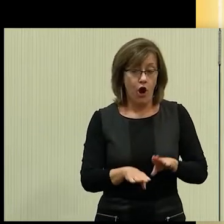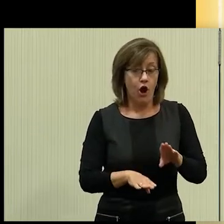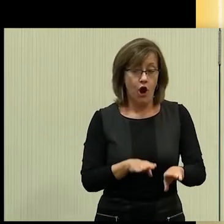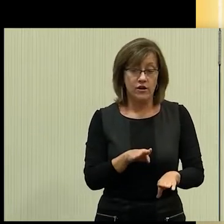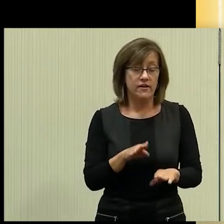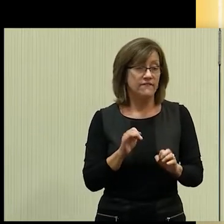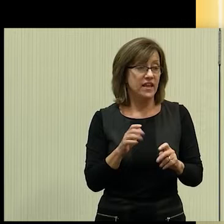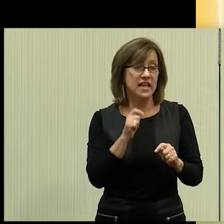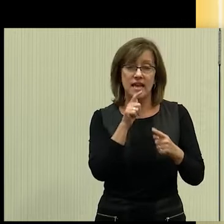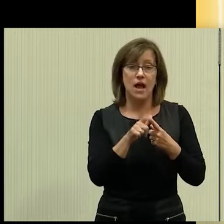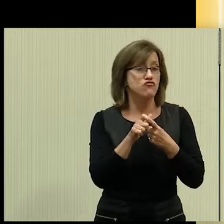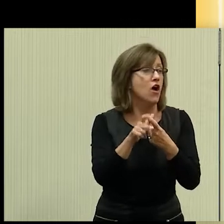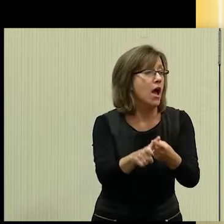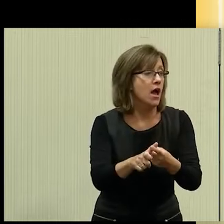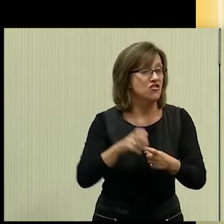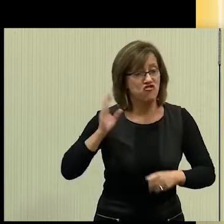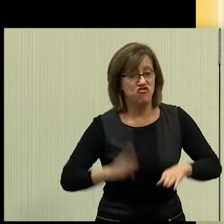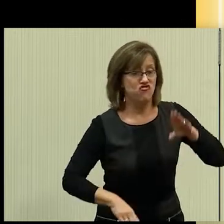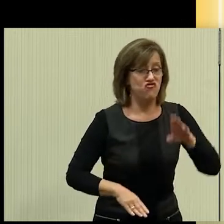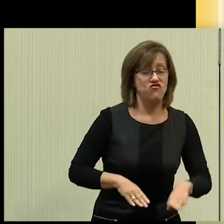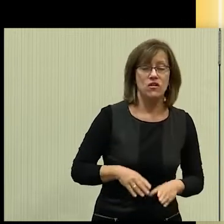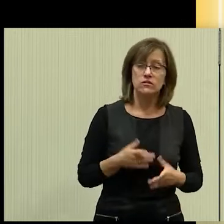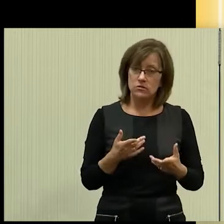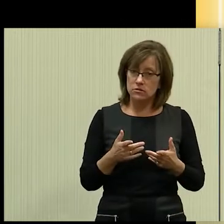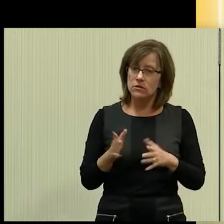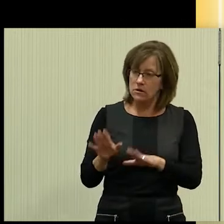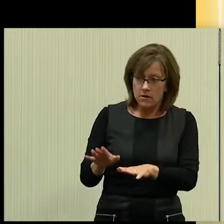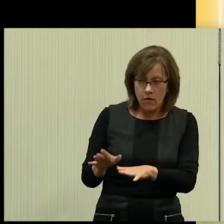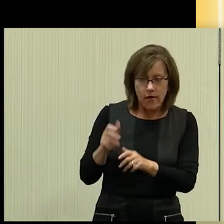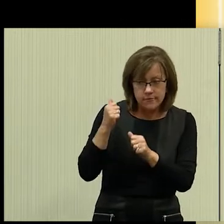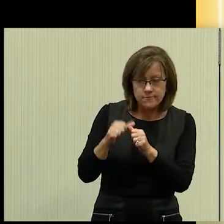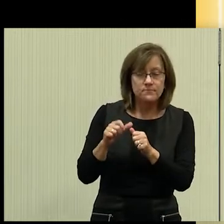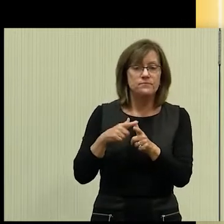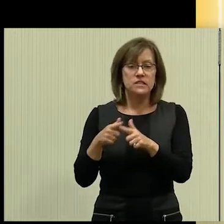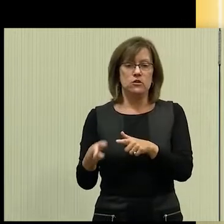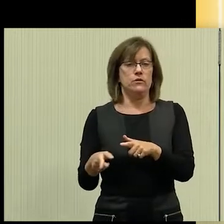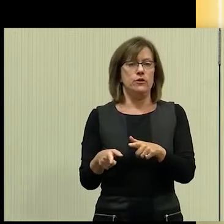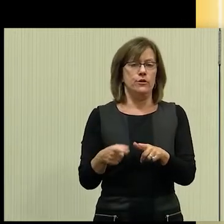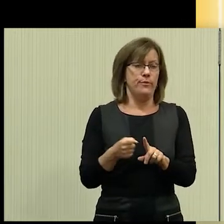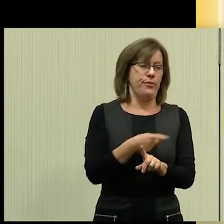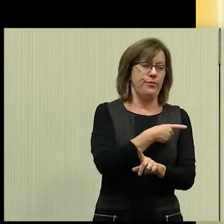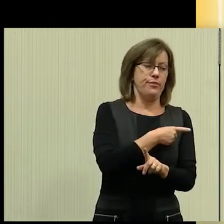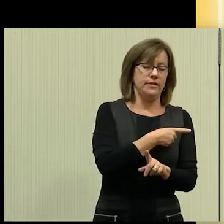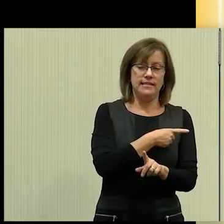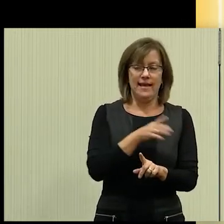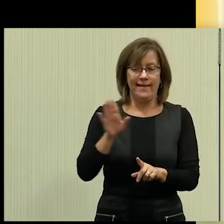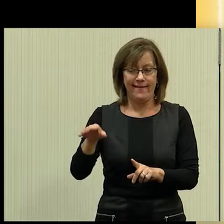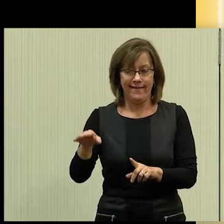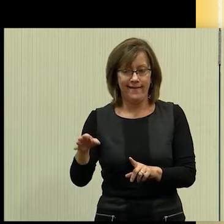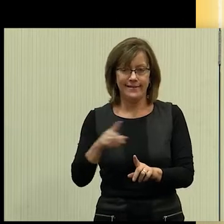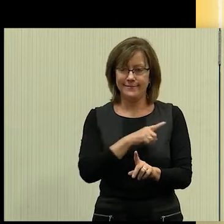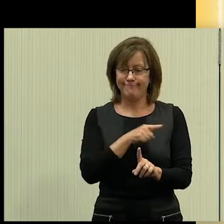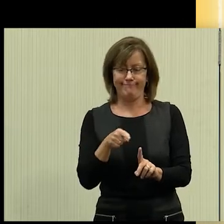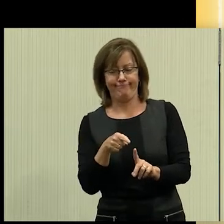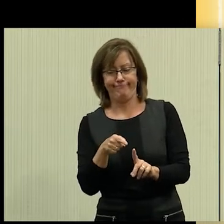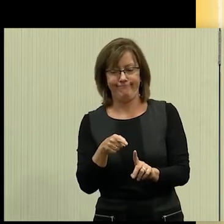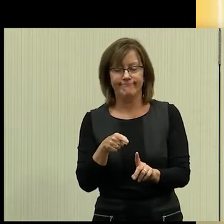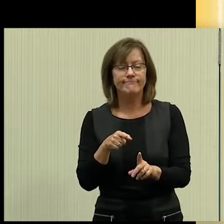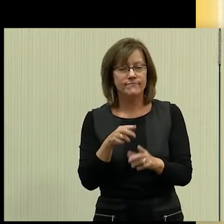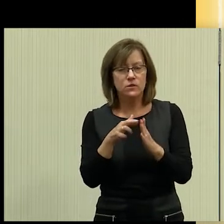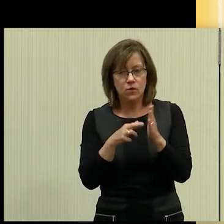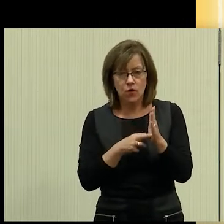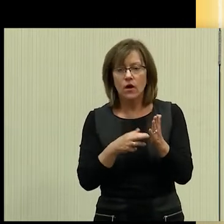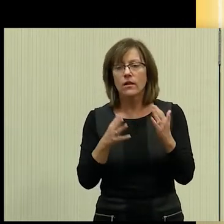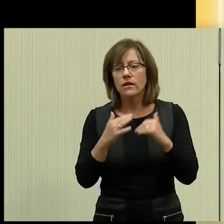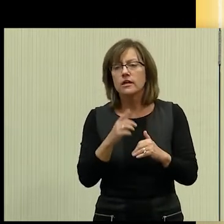remember to use walking feet. And then if you start to see kids are having an infraction of the rule, reminding them of it. Ensure that children